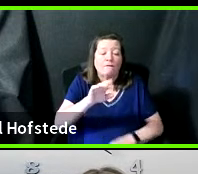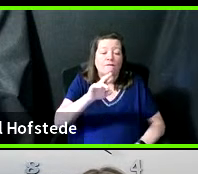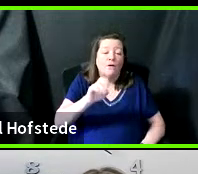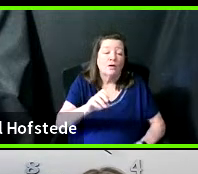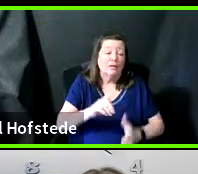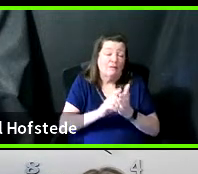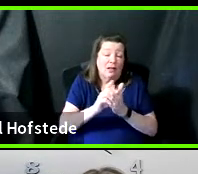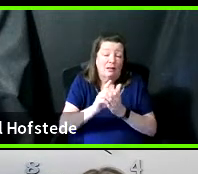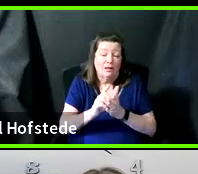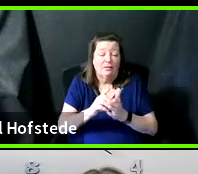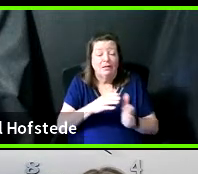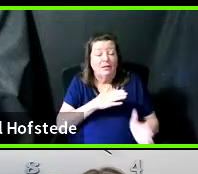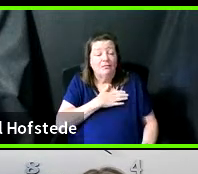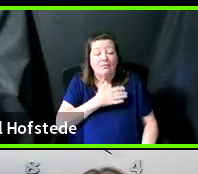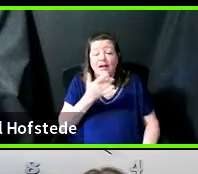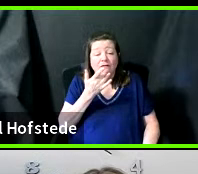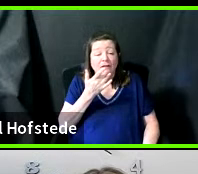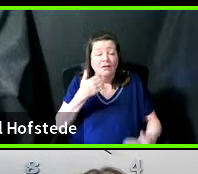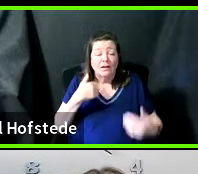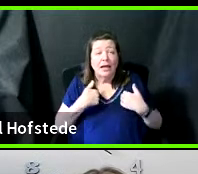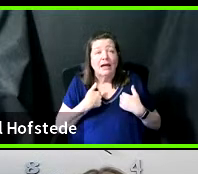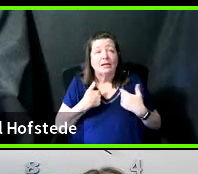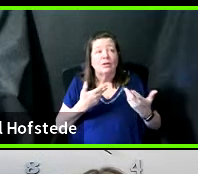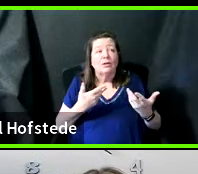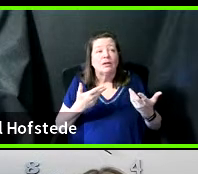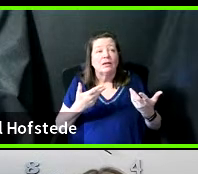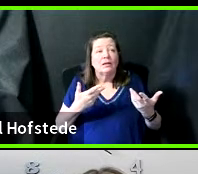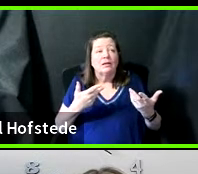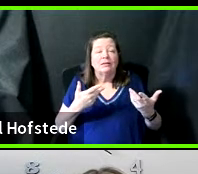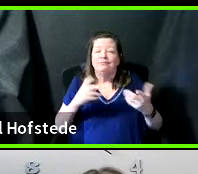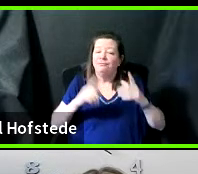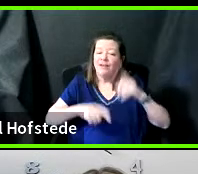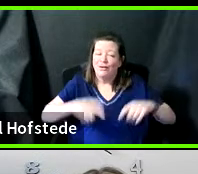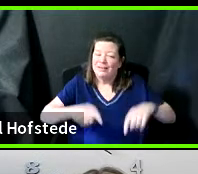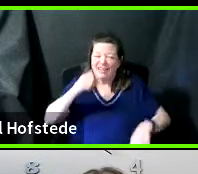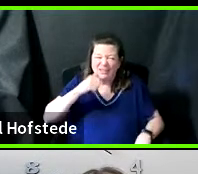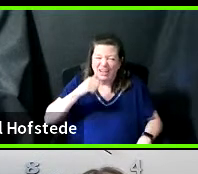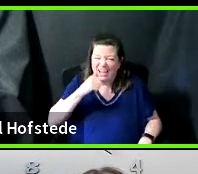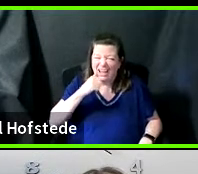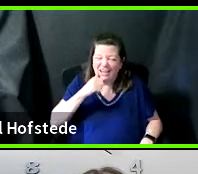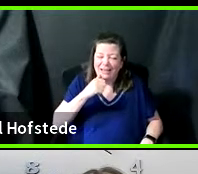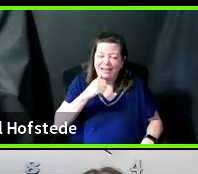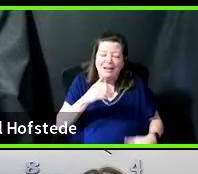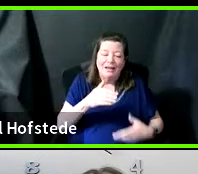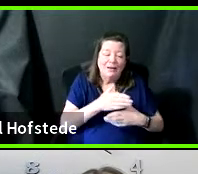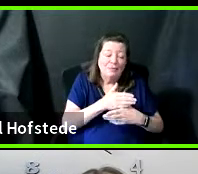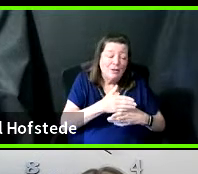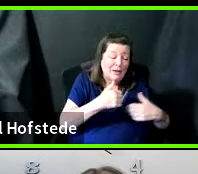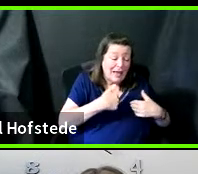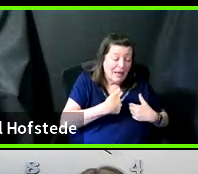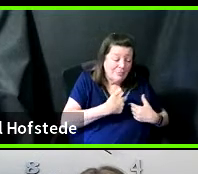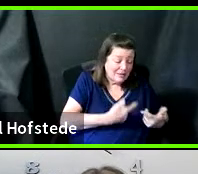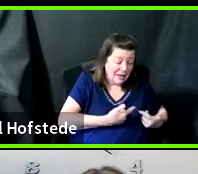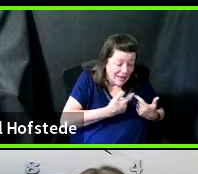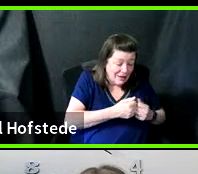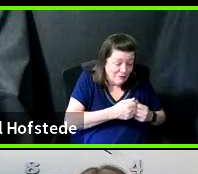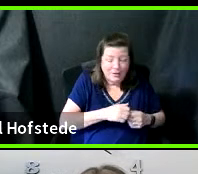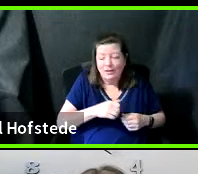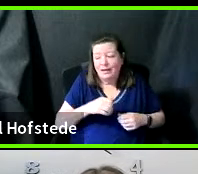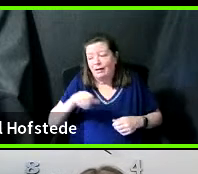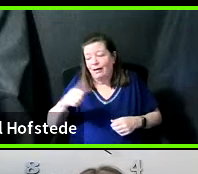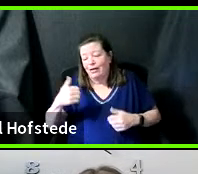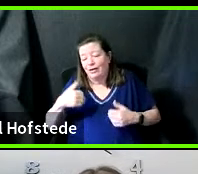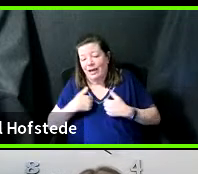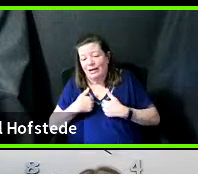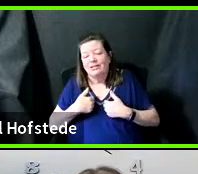My favorite animal varies from day to day between animals that I live with and animals otherwise, but